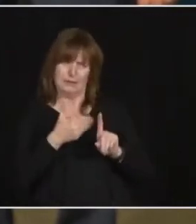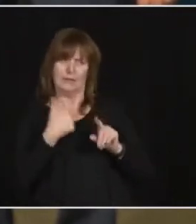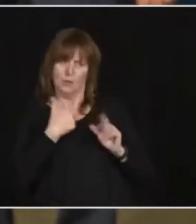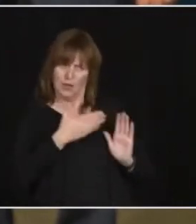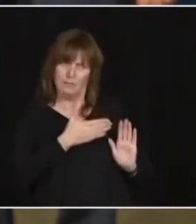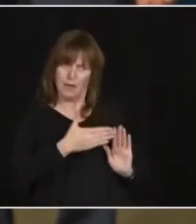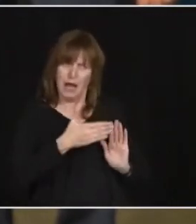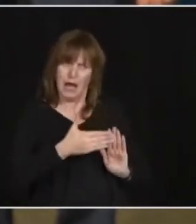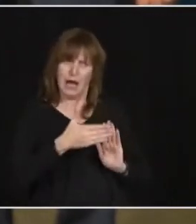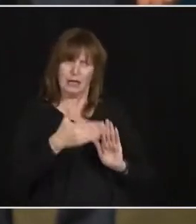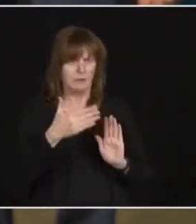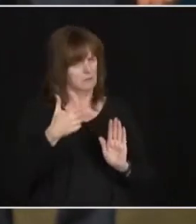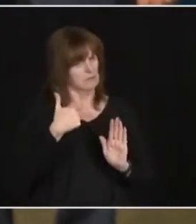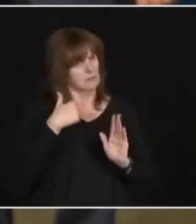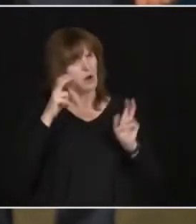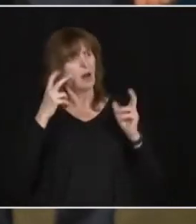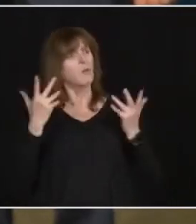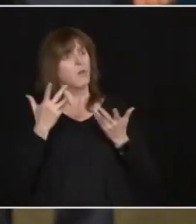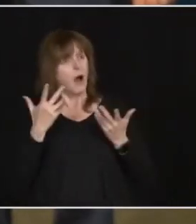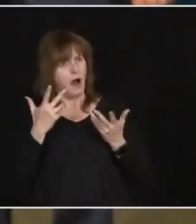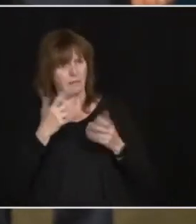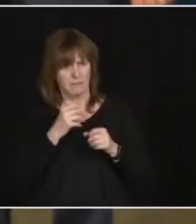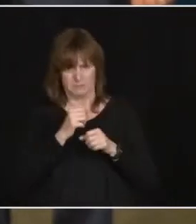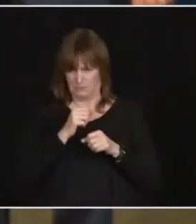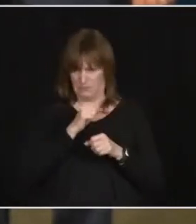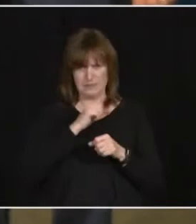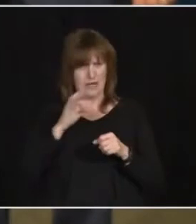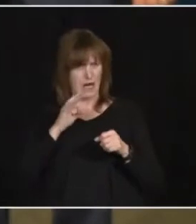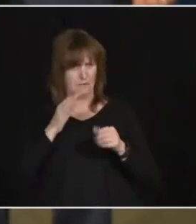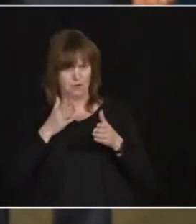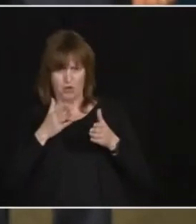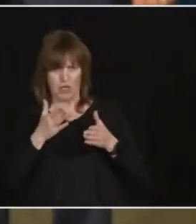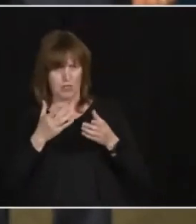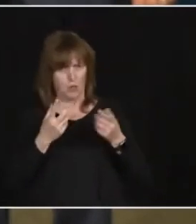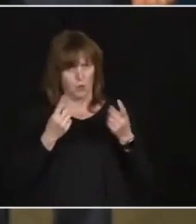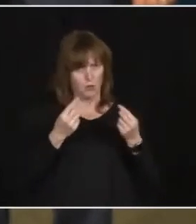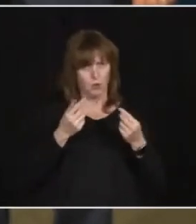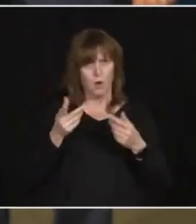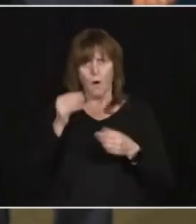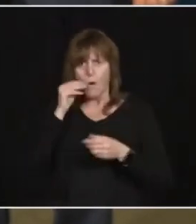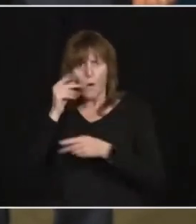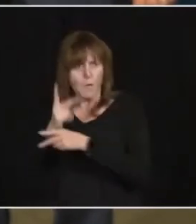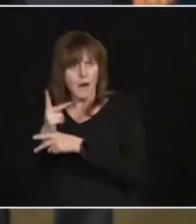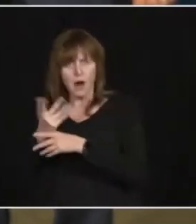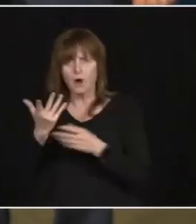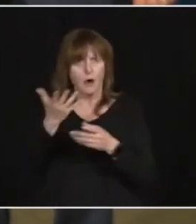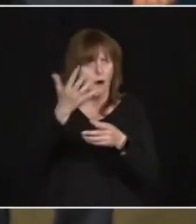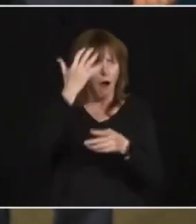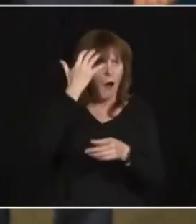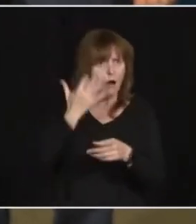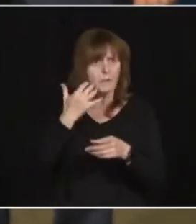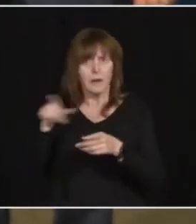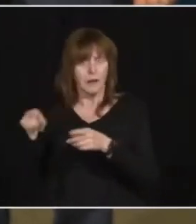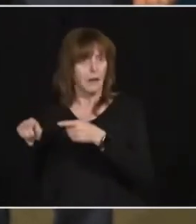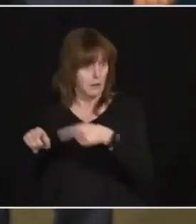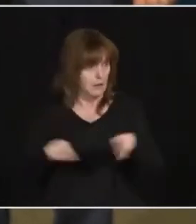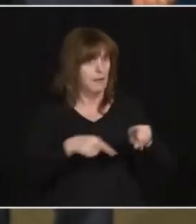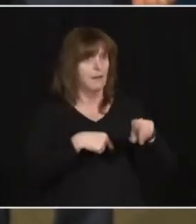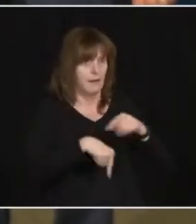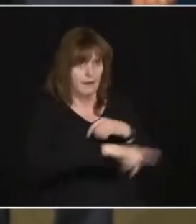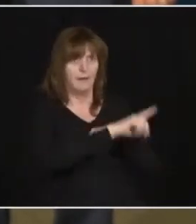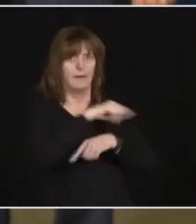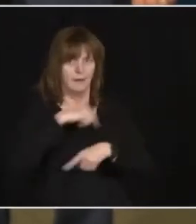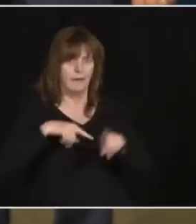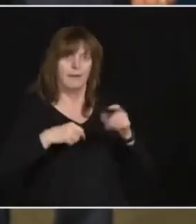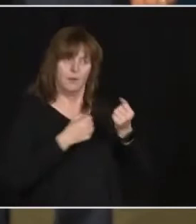as well, in terms of workers coming from the home care sector or hospitals and the other supports we've put in. In terms of the